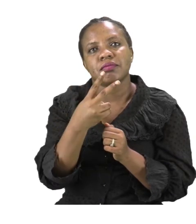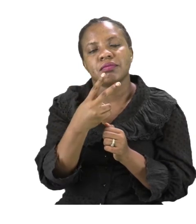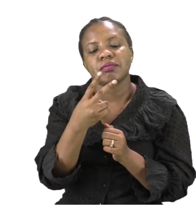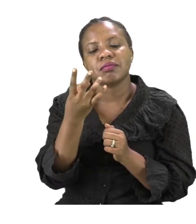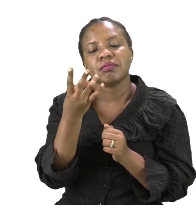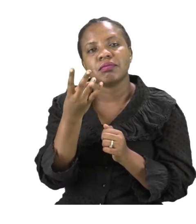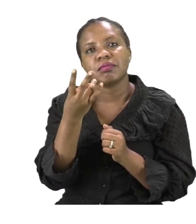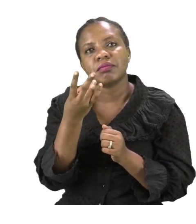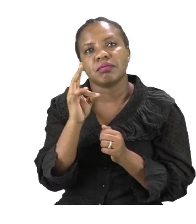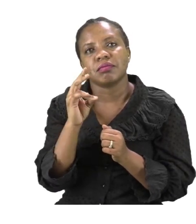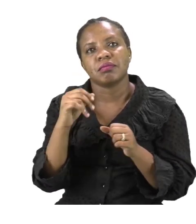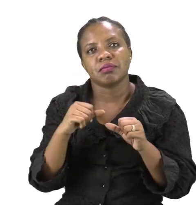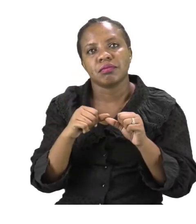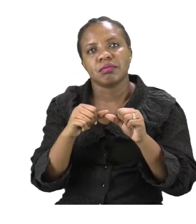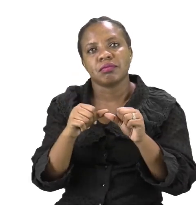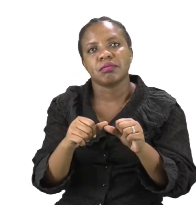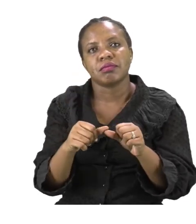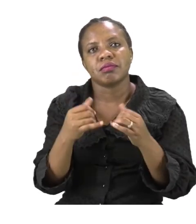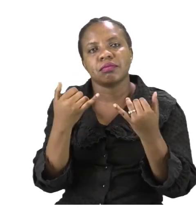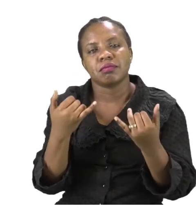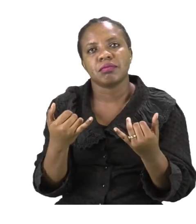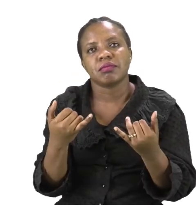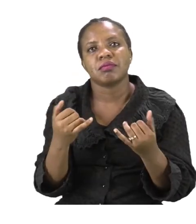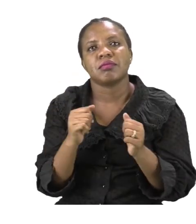Some kites were flying in the air.